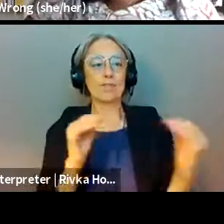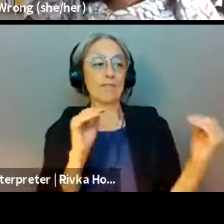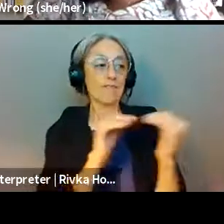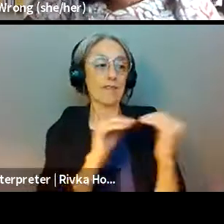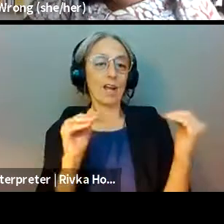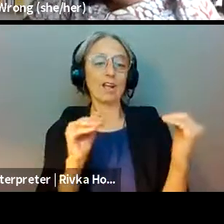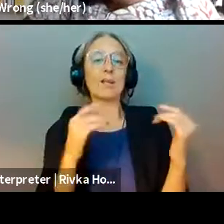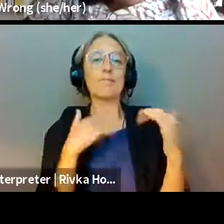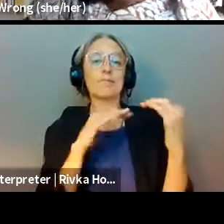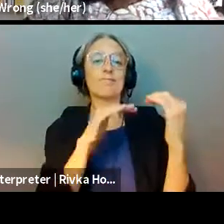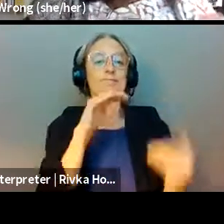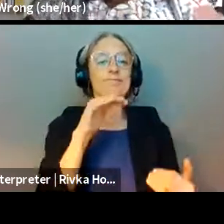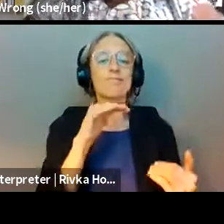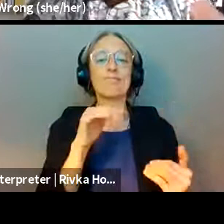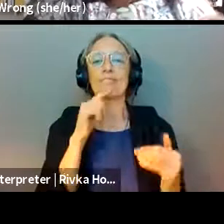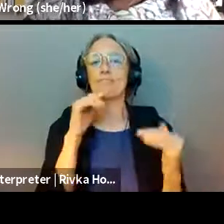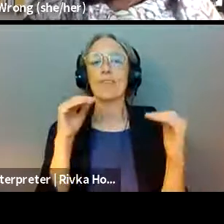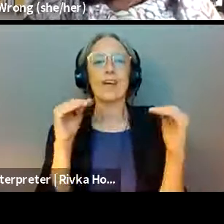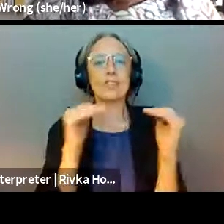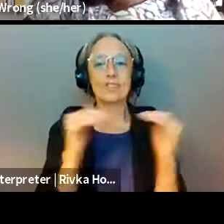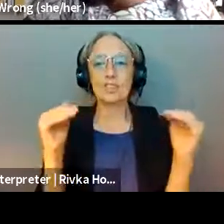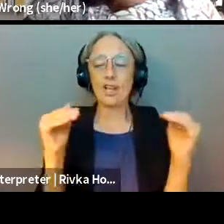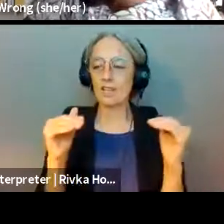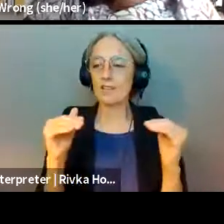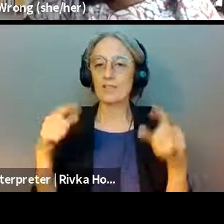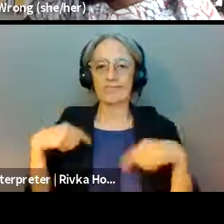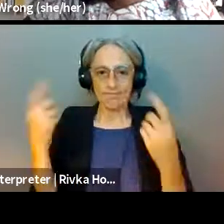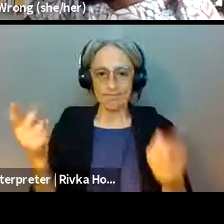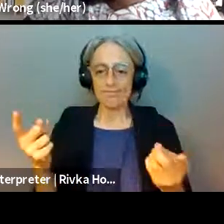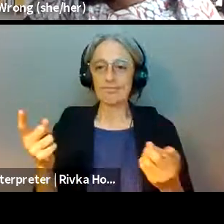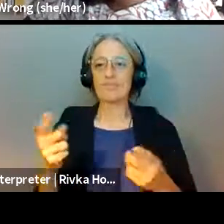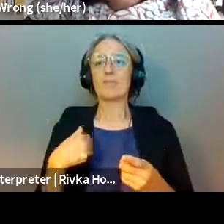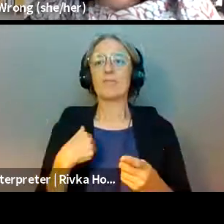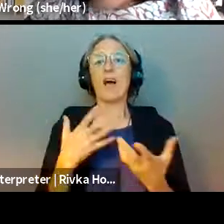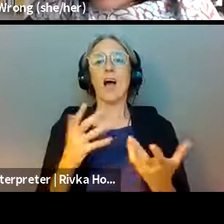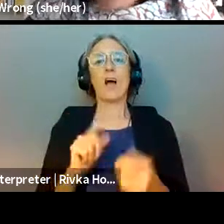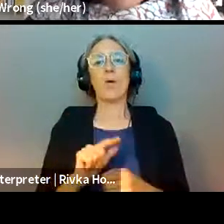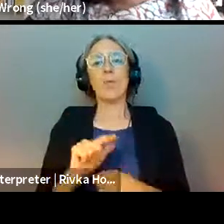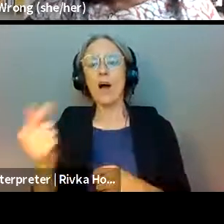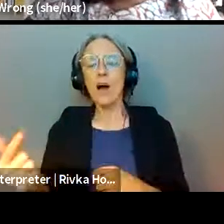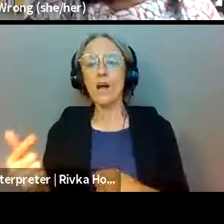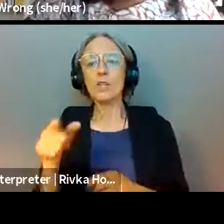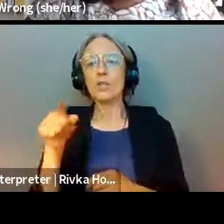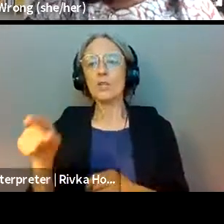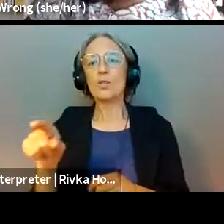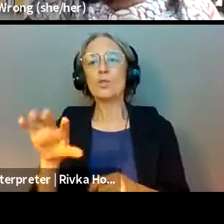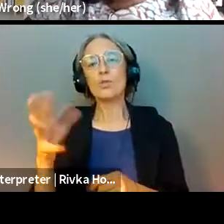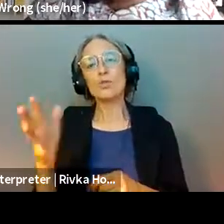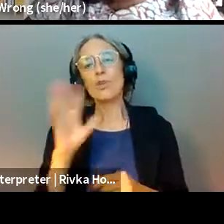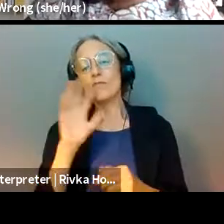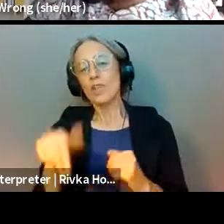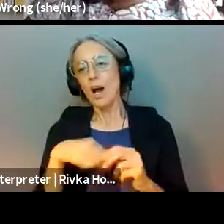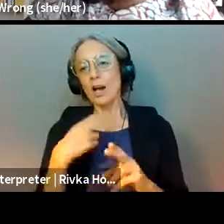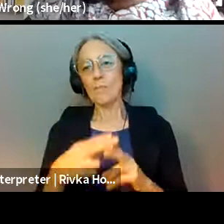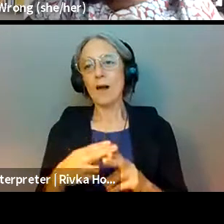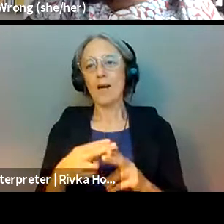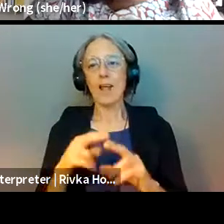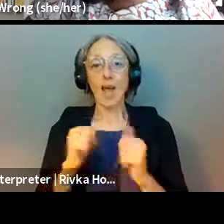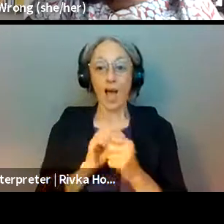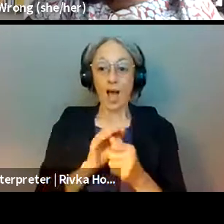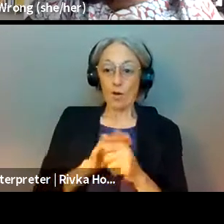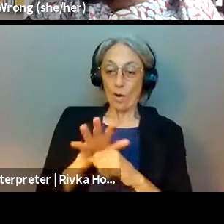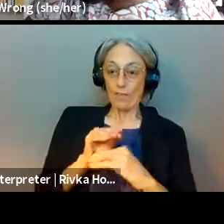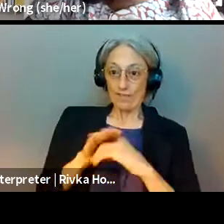want to really open it up for you to not only talk about sort of how COVID affected your community,